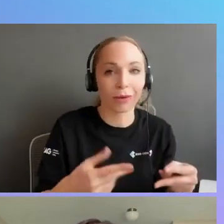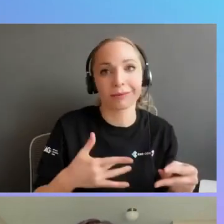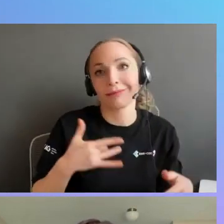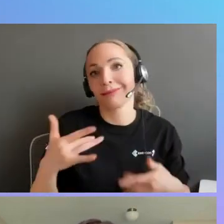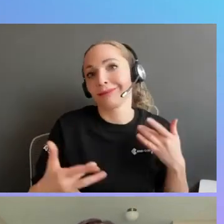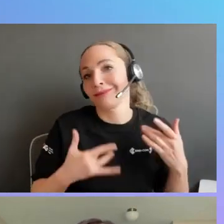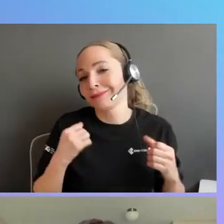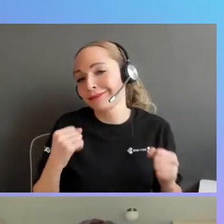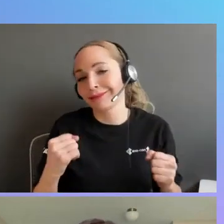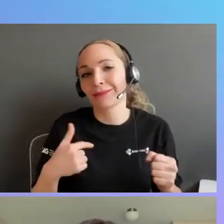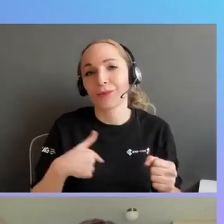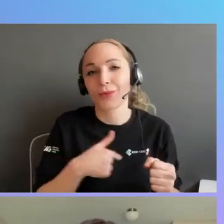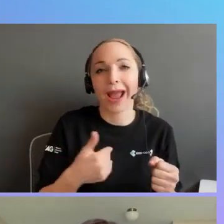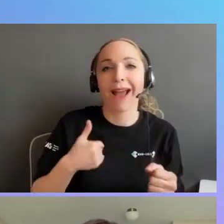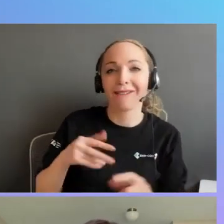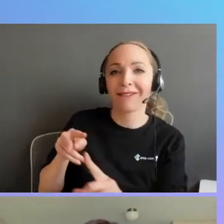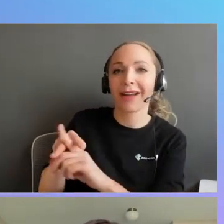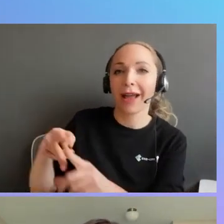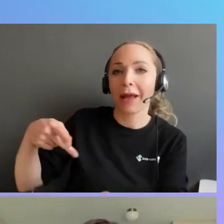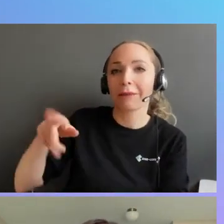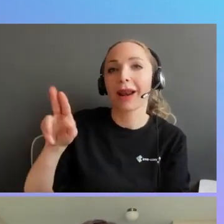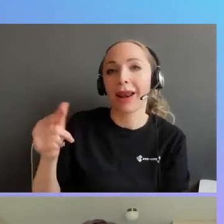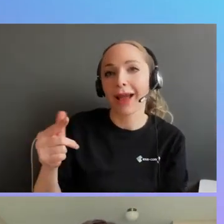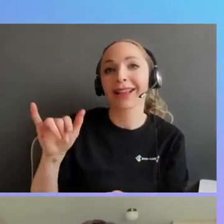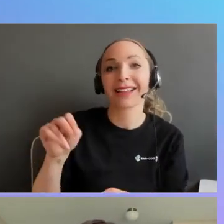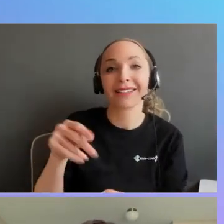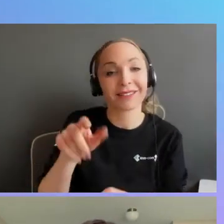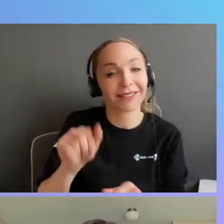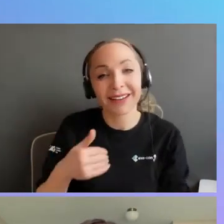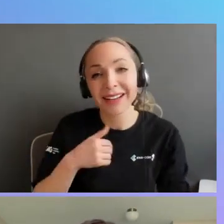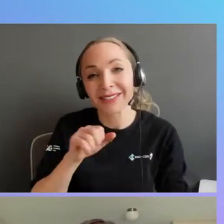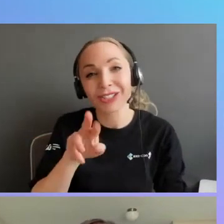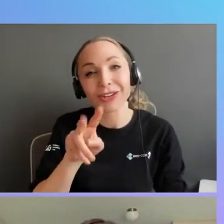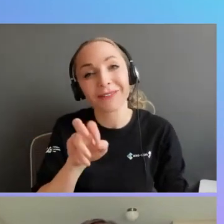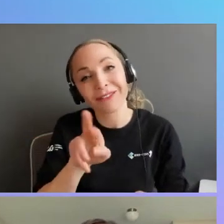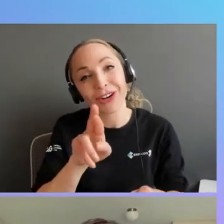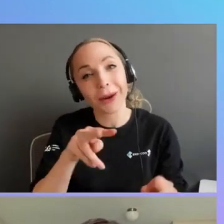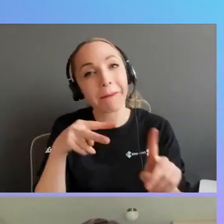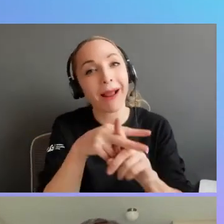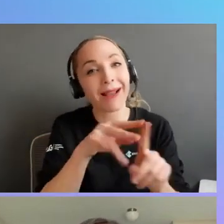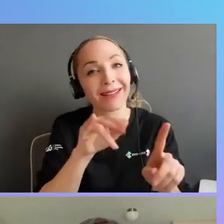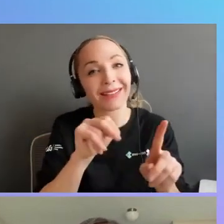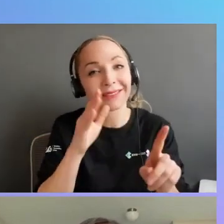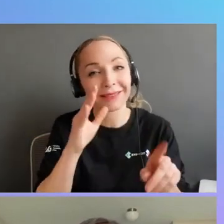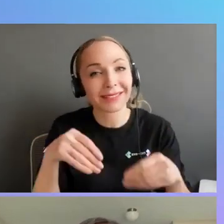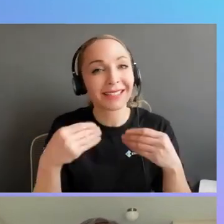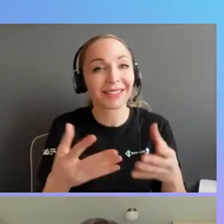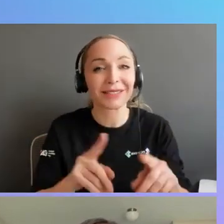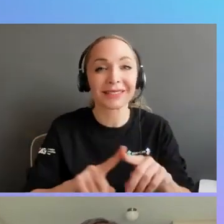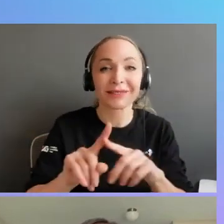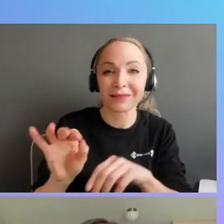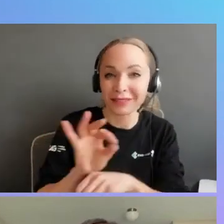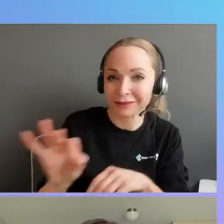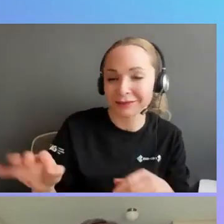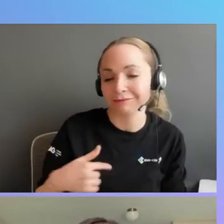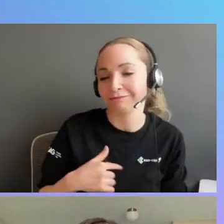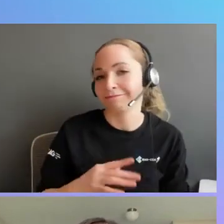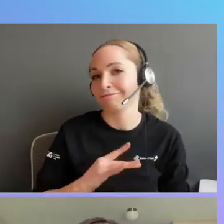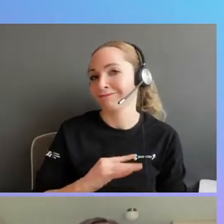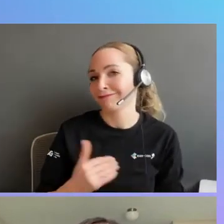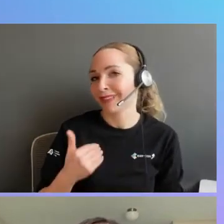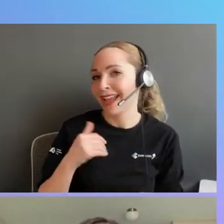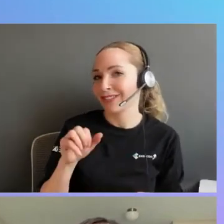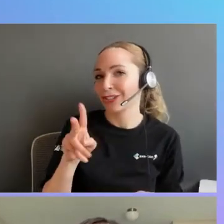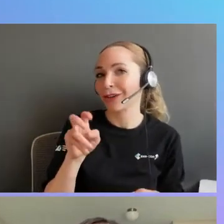as of Appium 2, you can have server plugins installed that can offer you additional functionality. And so we have a server plugin that will unlock that